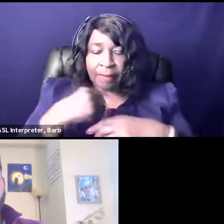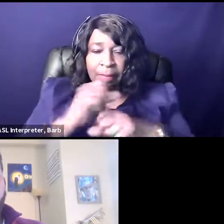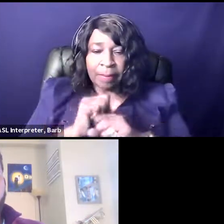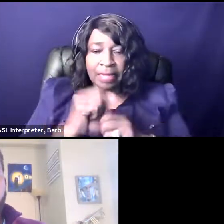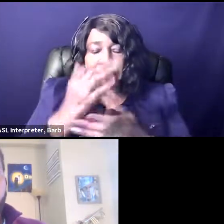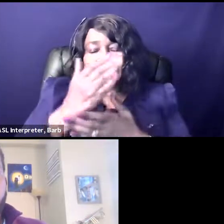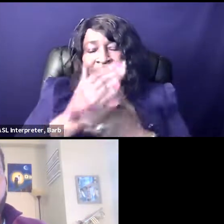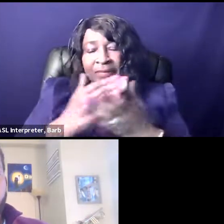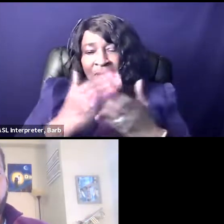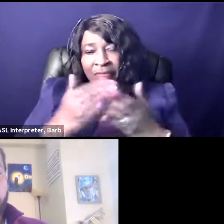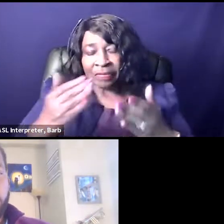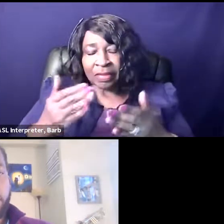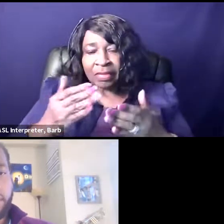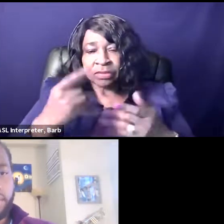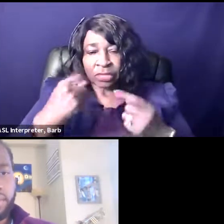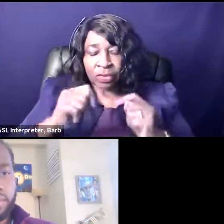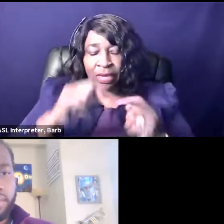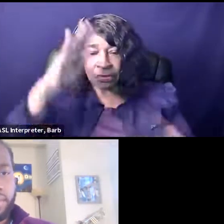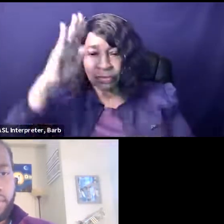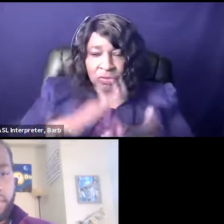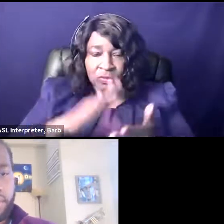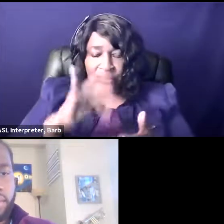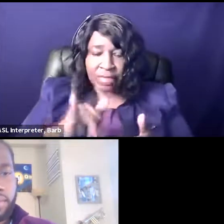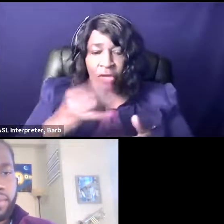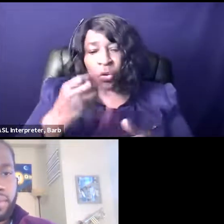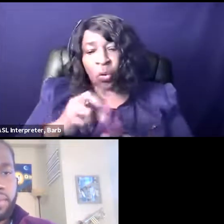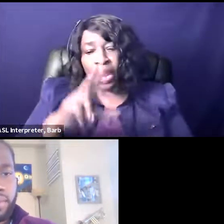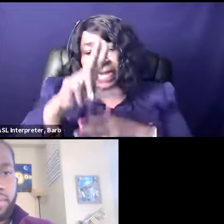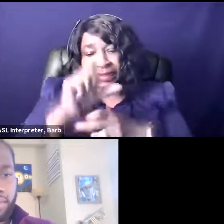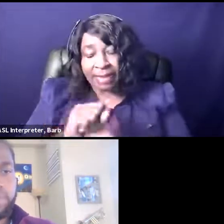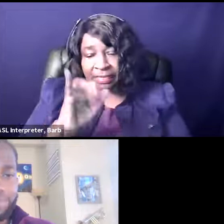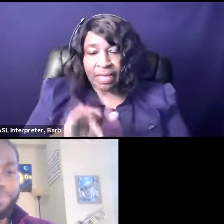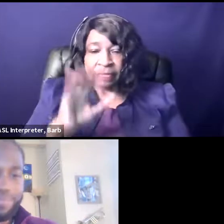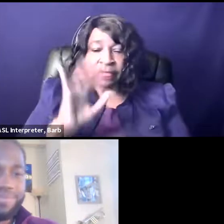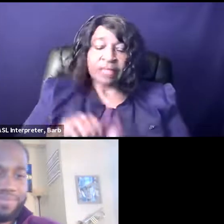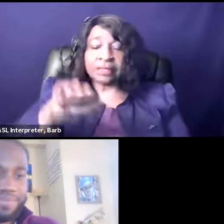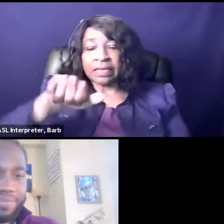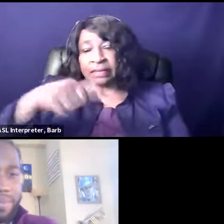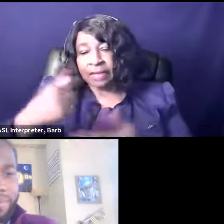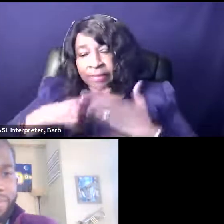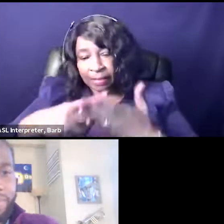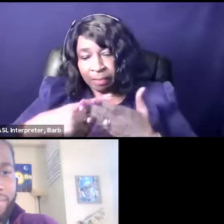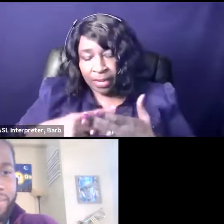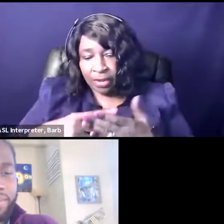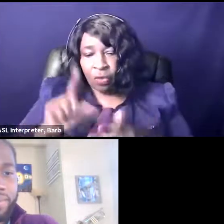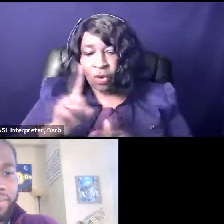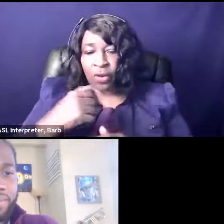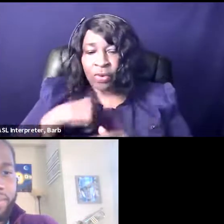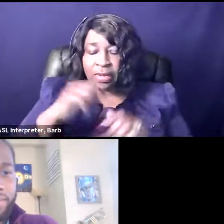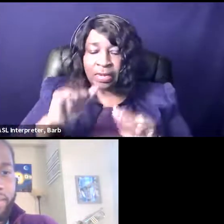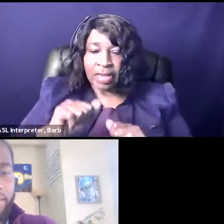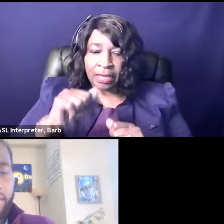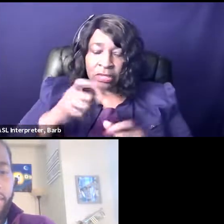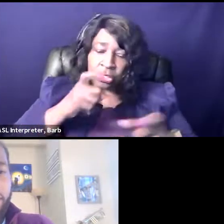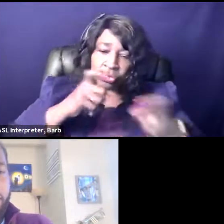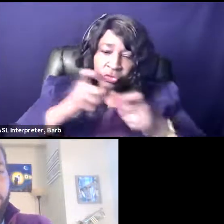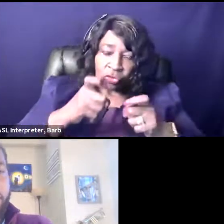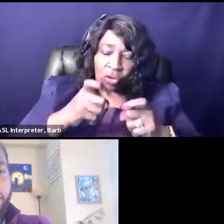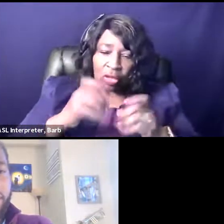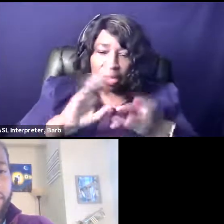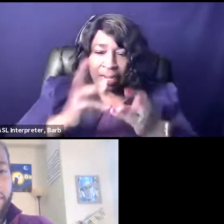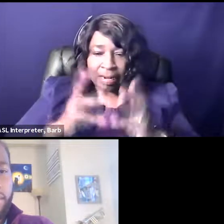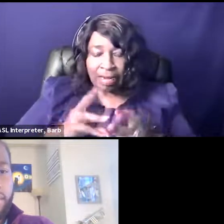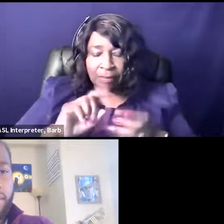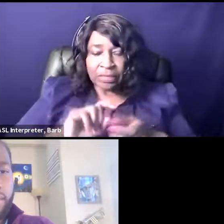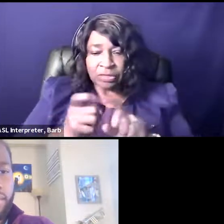to mitigate that or adapt to it. So that's a whole nother debate whether we are going to mitigate climate change or adapt to it.